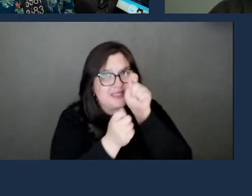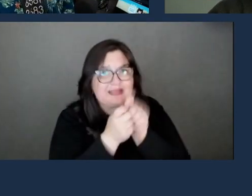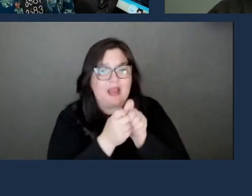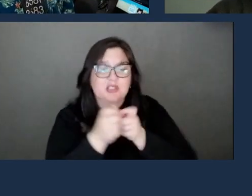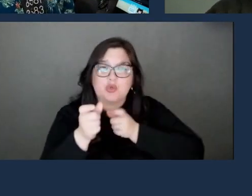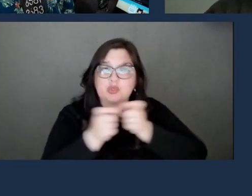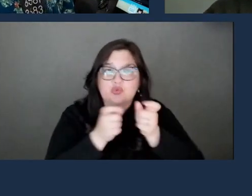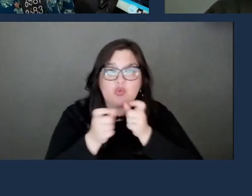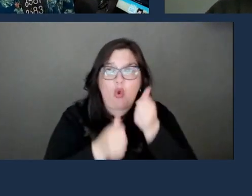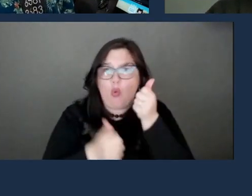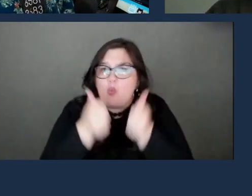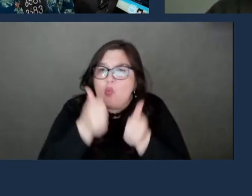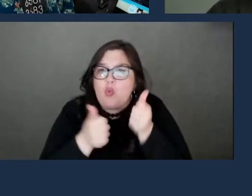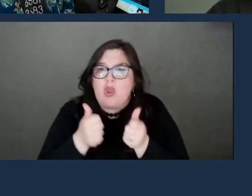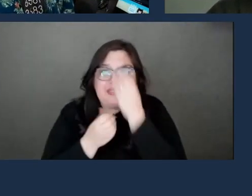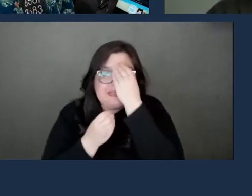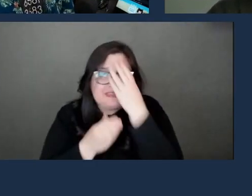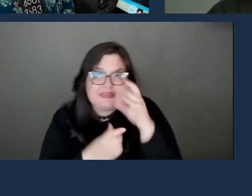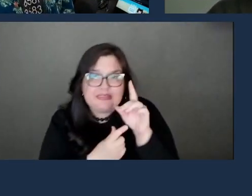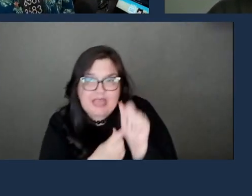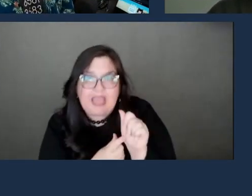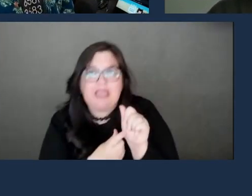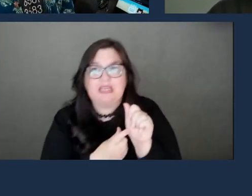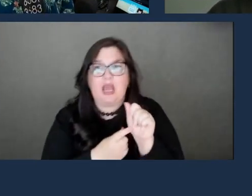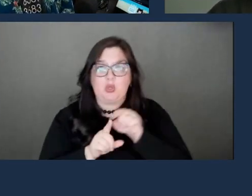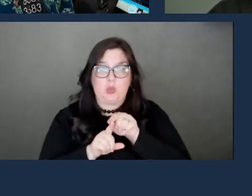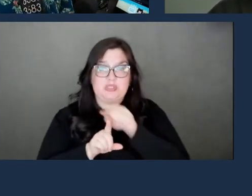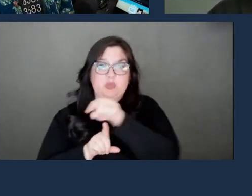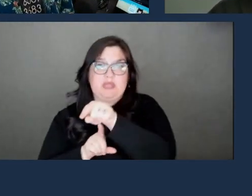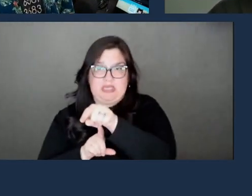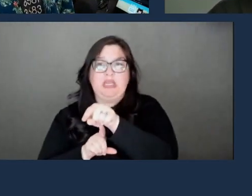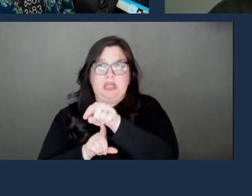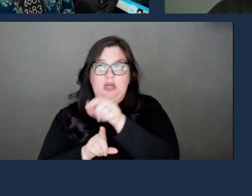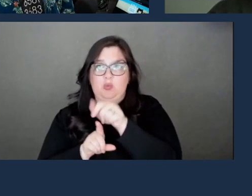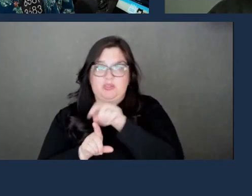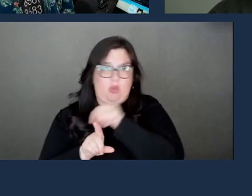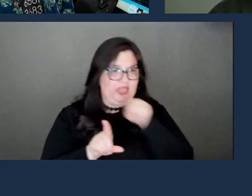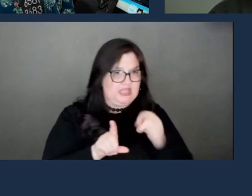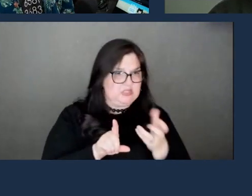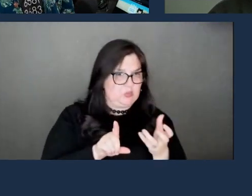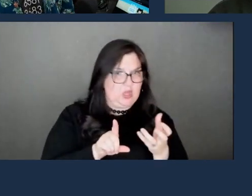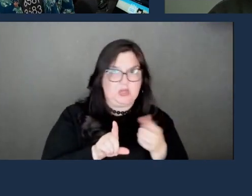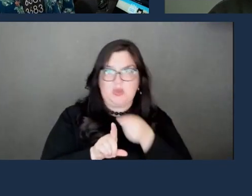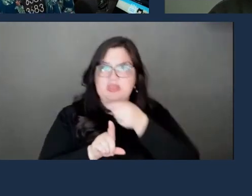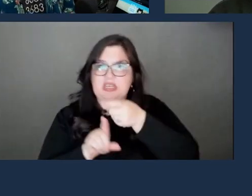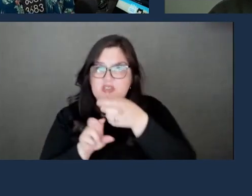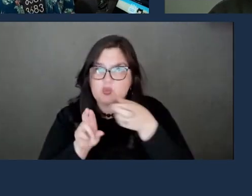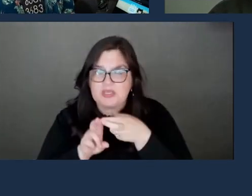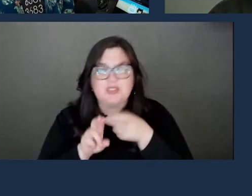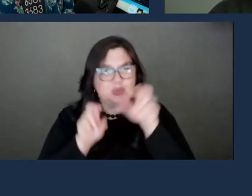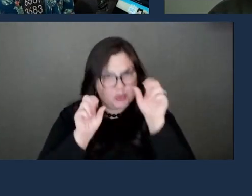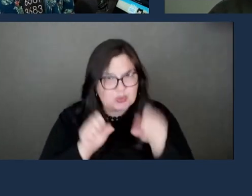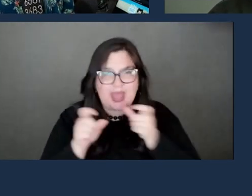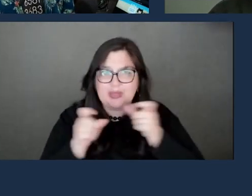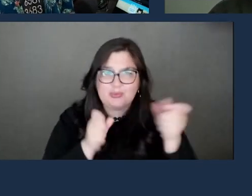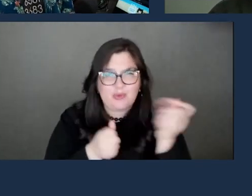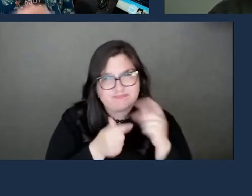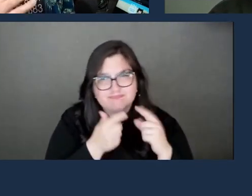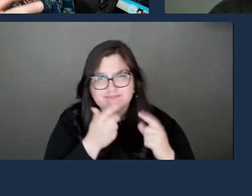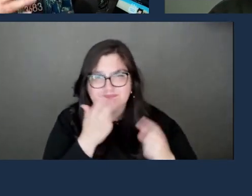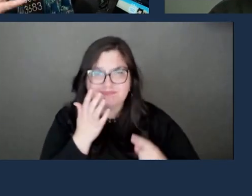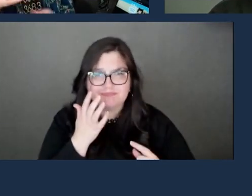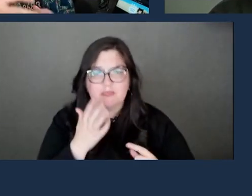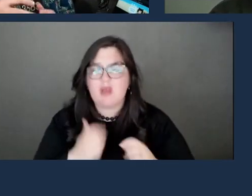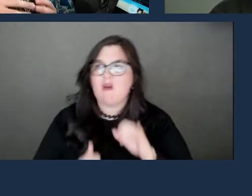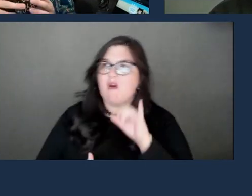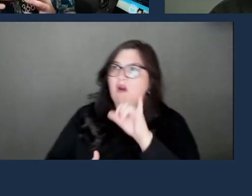data goes to which regions and is in which buckets. So that is one of the advantages of what Ian's team has built. I think just the fact